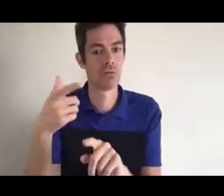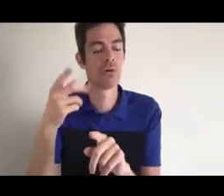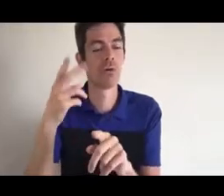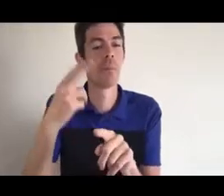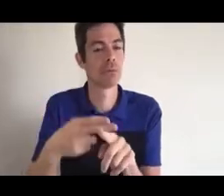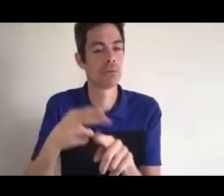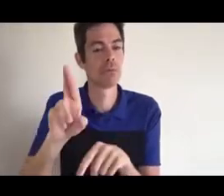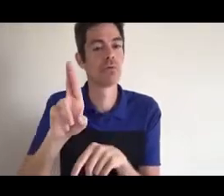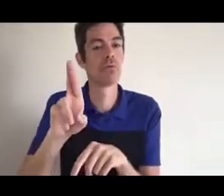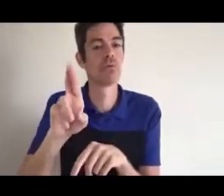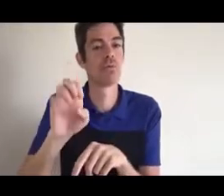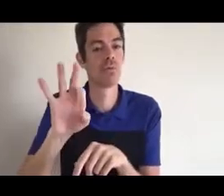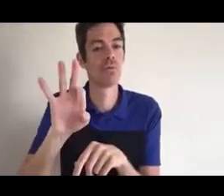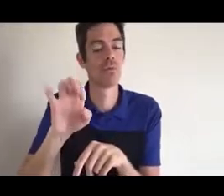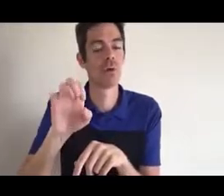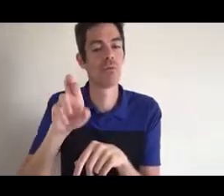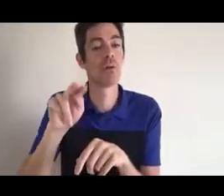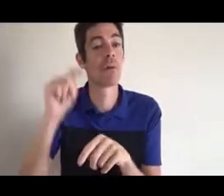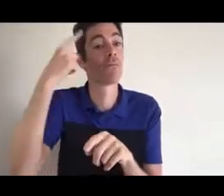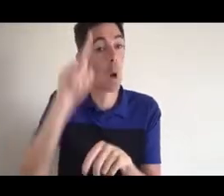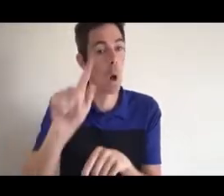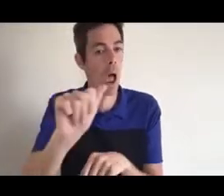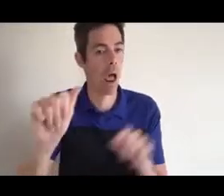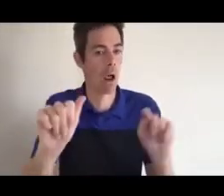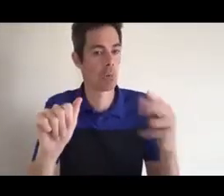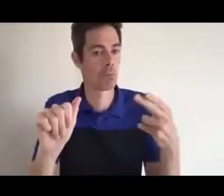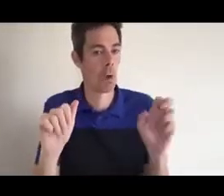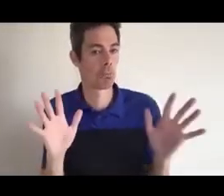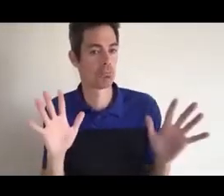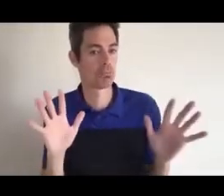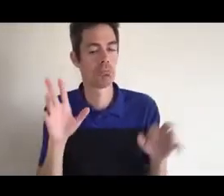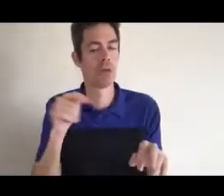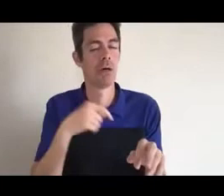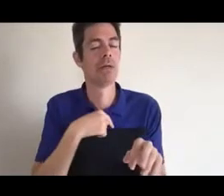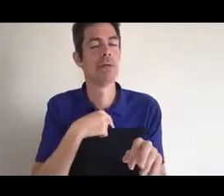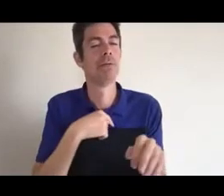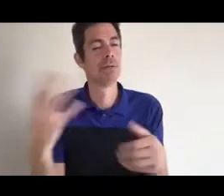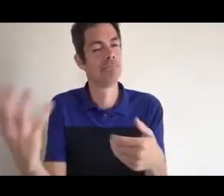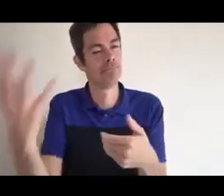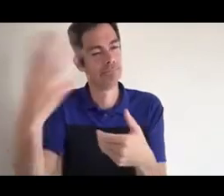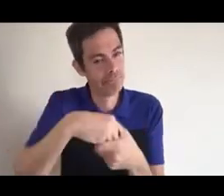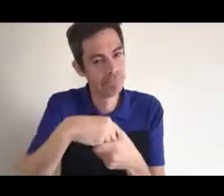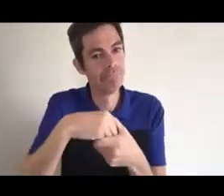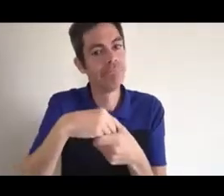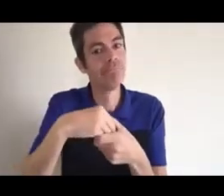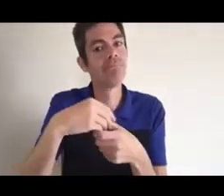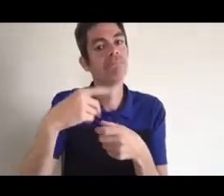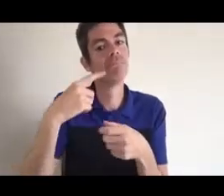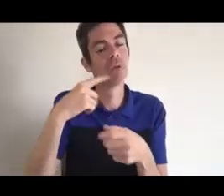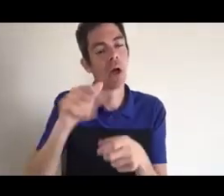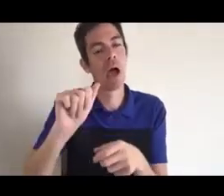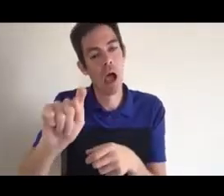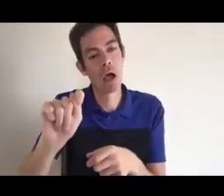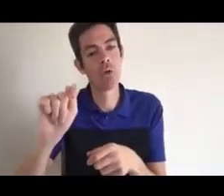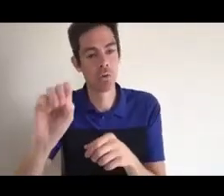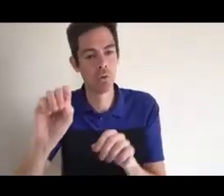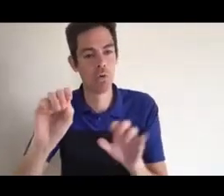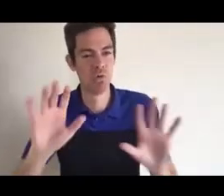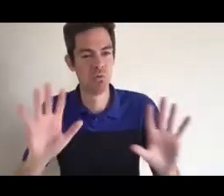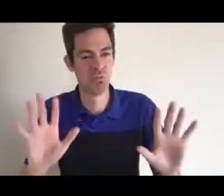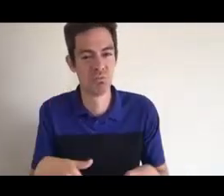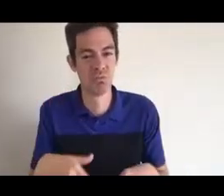It's an online curriculum in teaching ASL, and they mention referent for at and the, but I want to